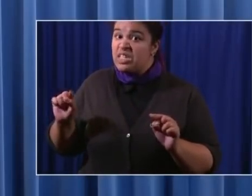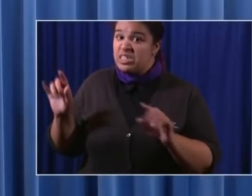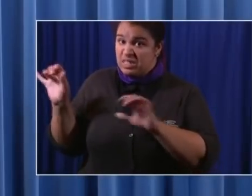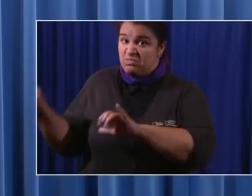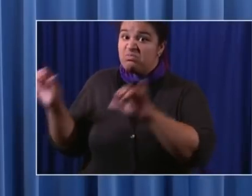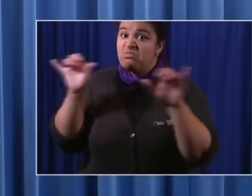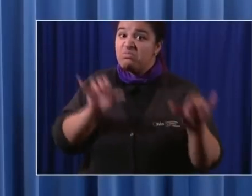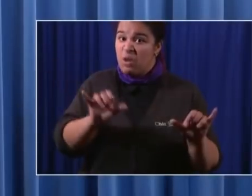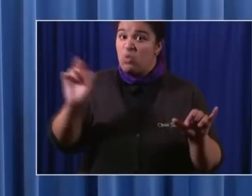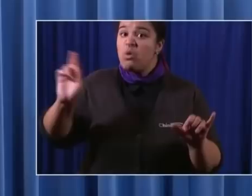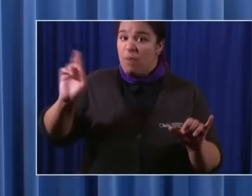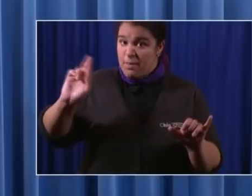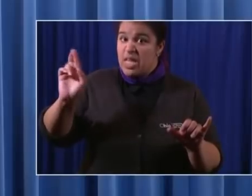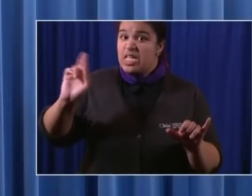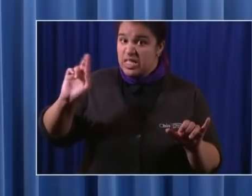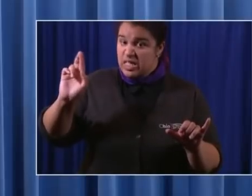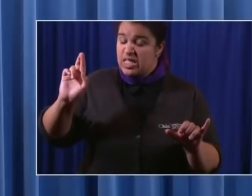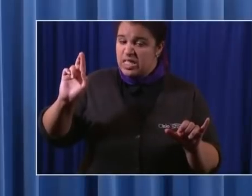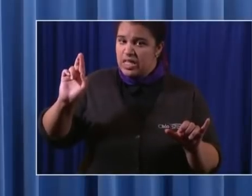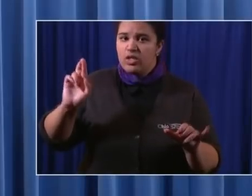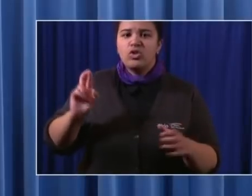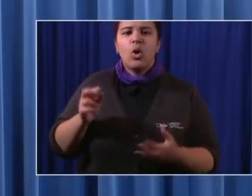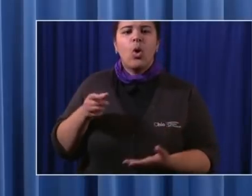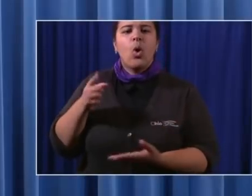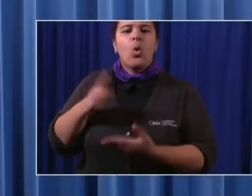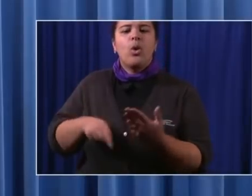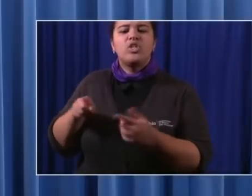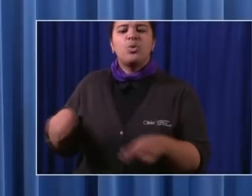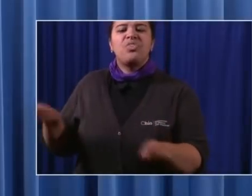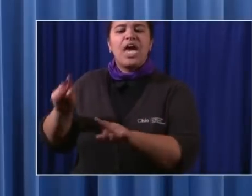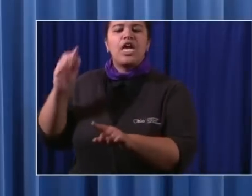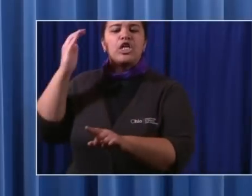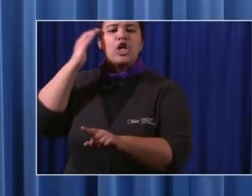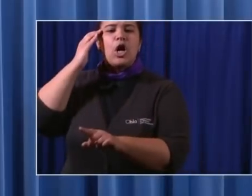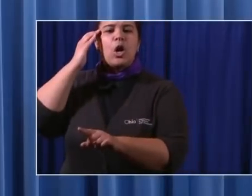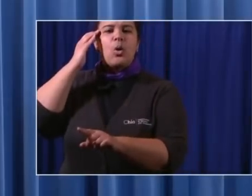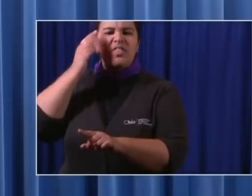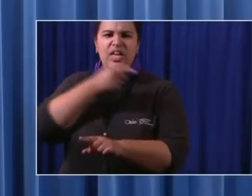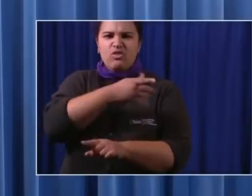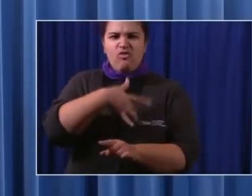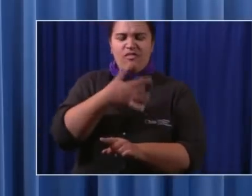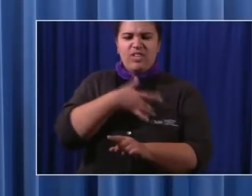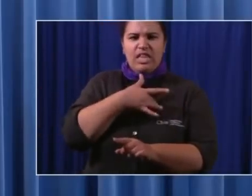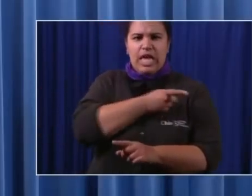what do they know that you don't when it comes to imposing a mask order?